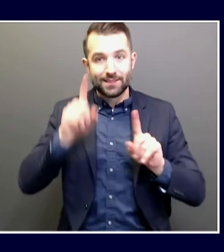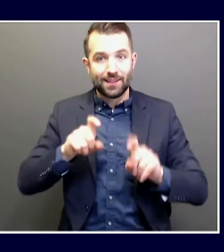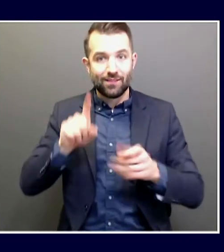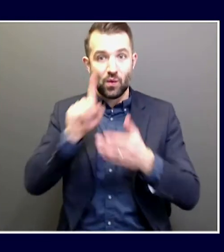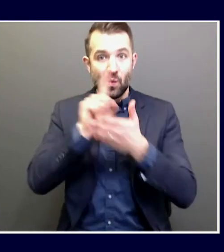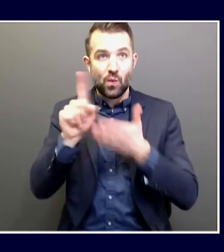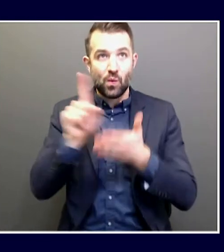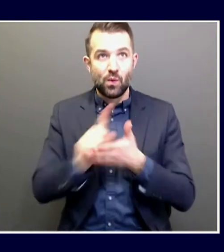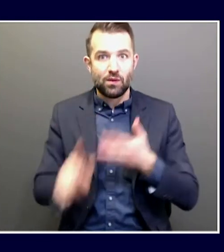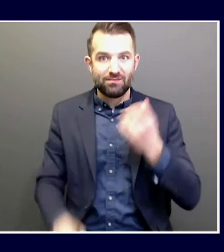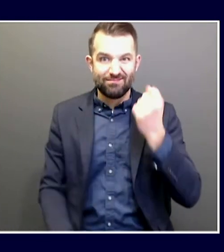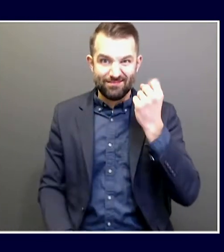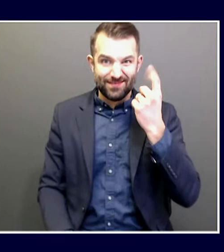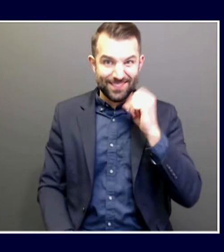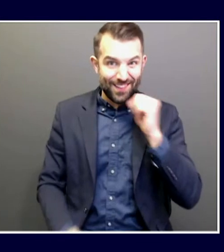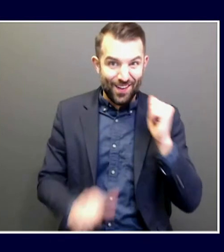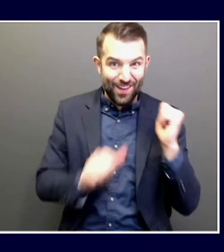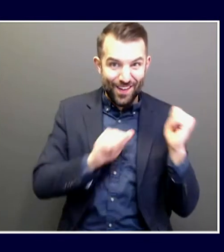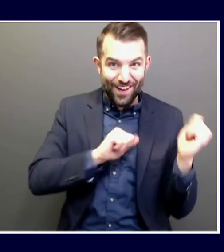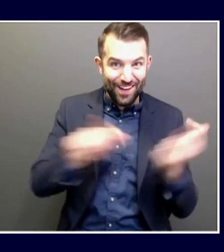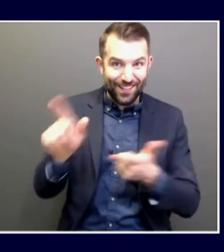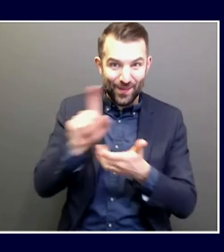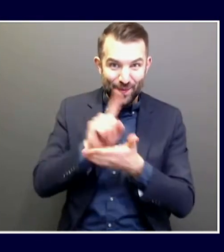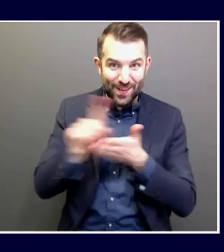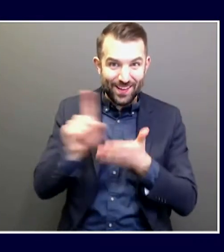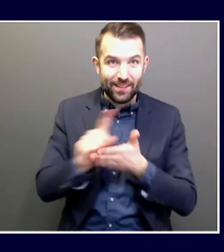for those workers who are not fully vaccinated.